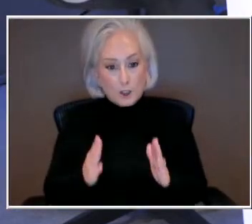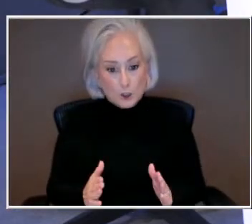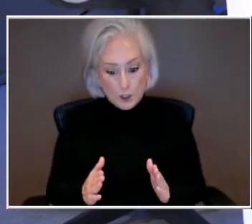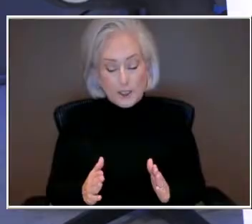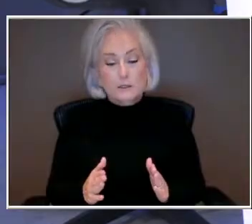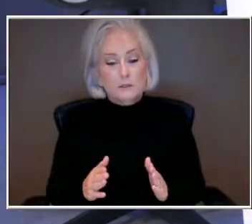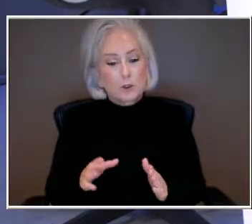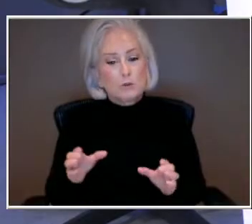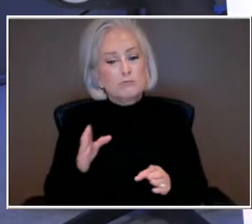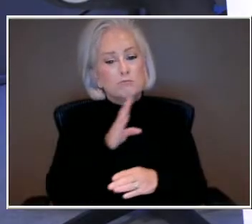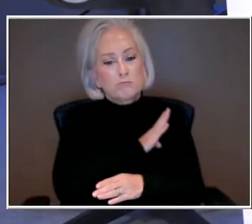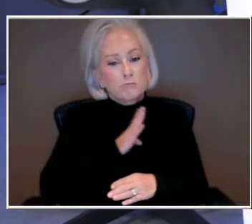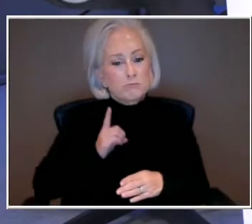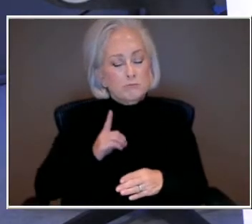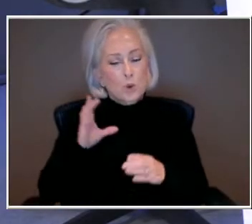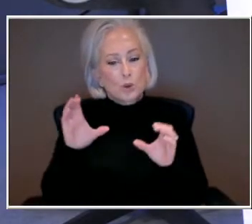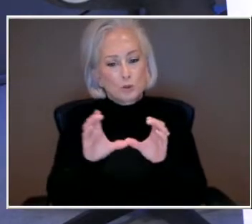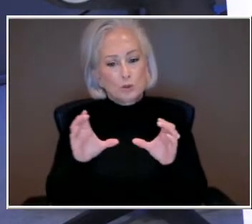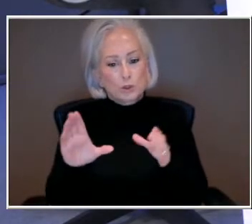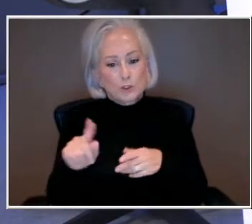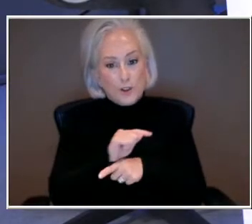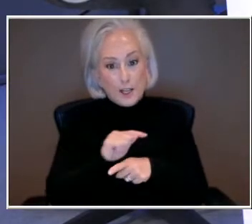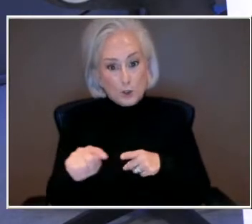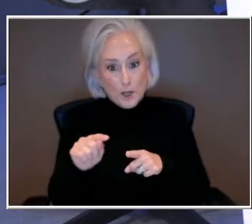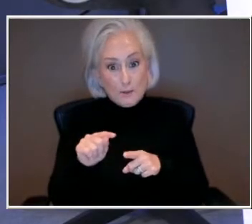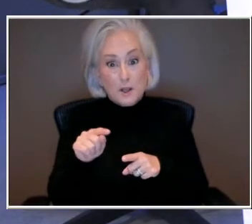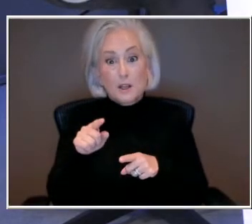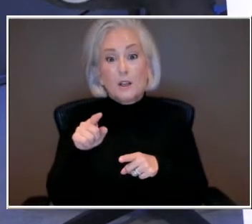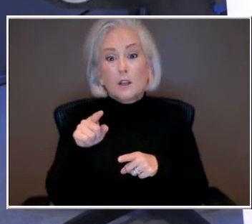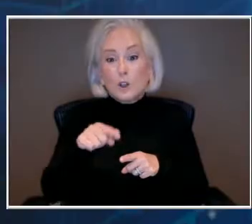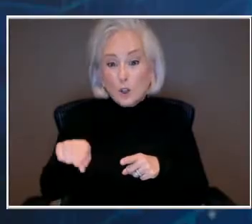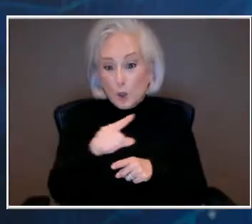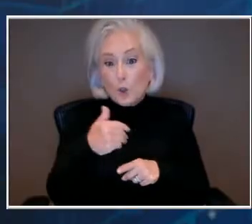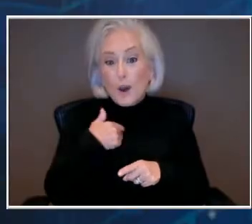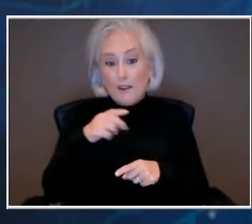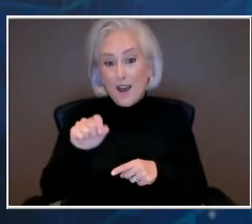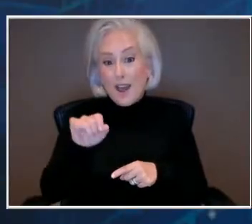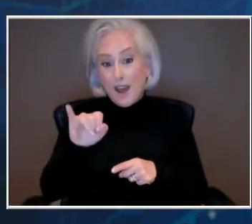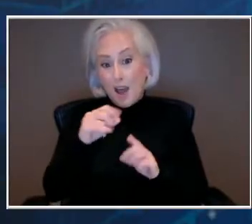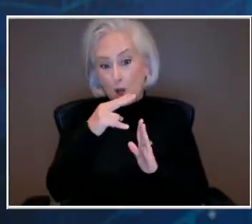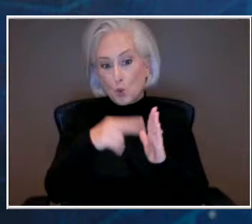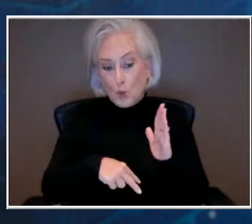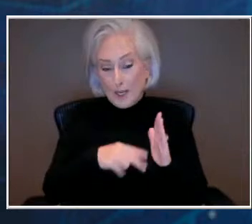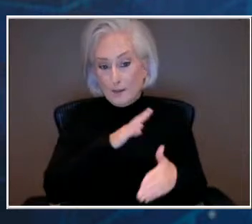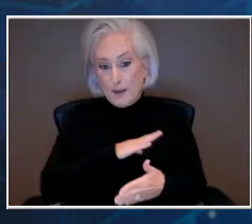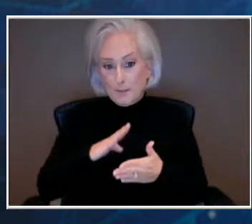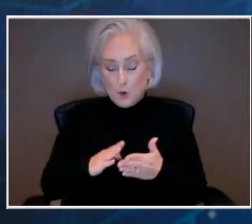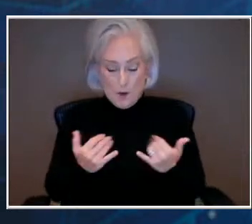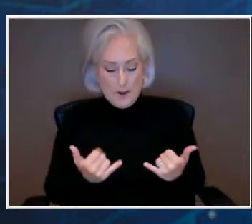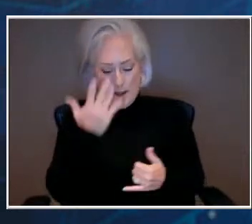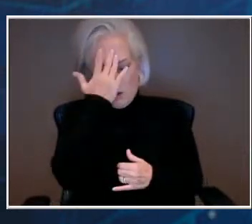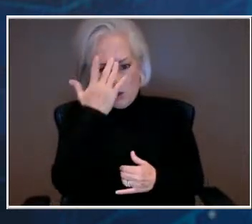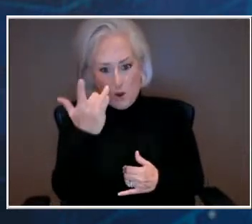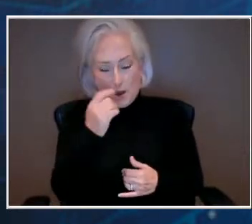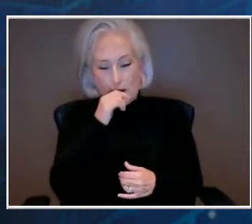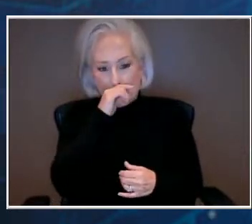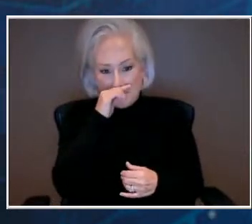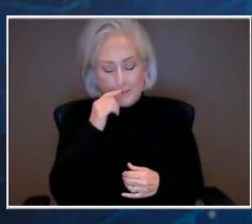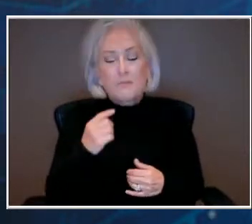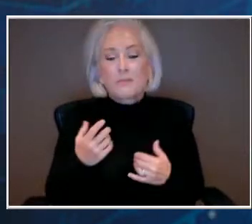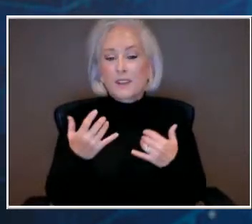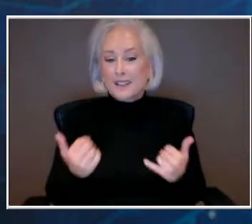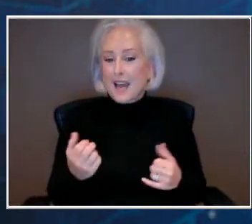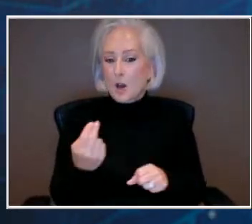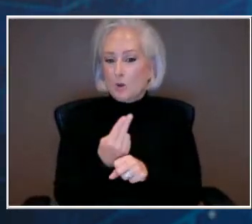you do have them read the mammogram. Why? So currently we are using and evaluating an AI software